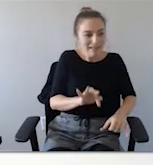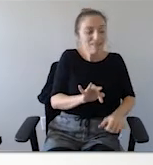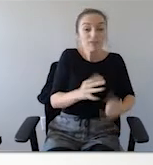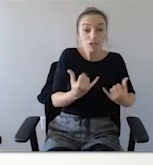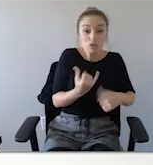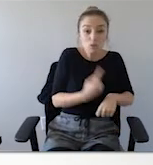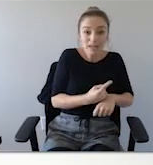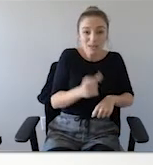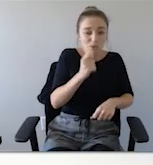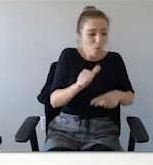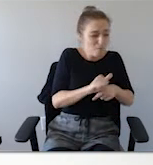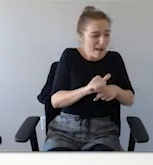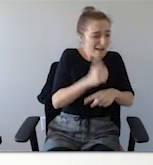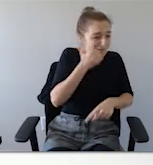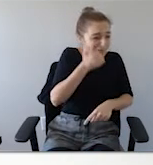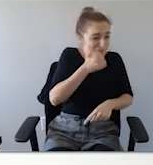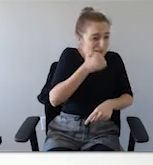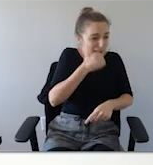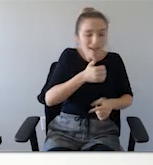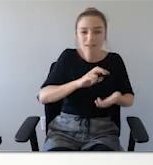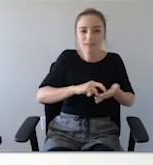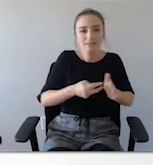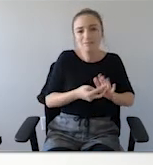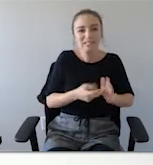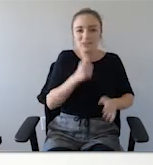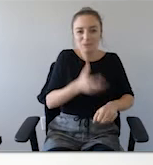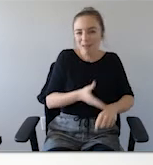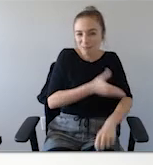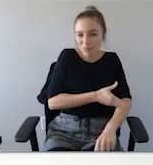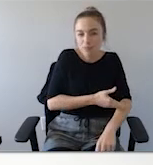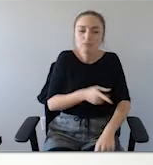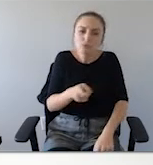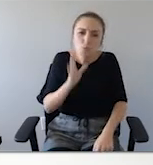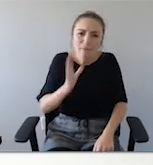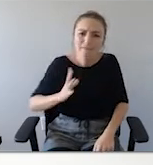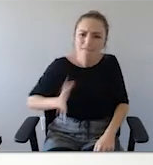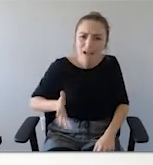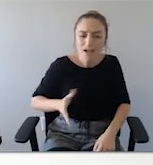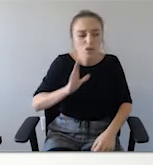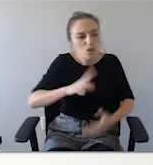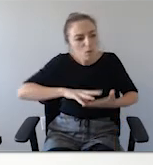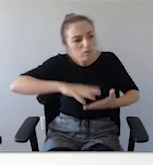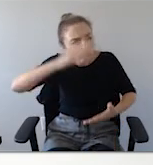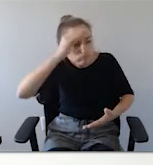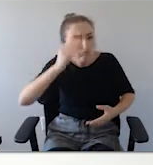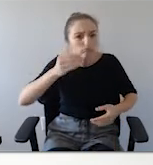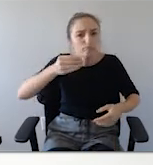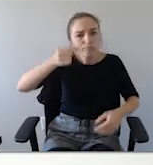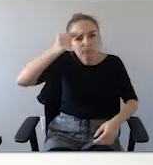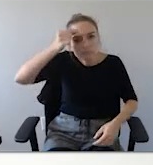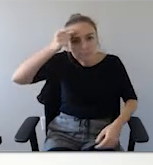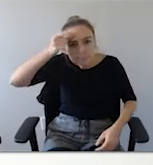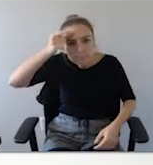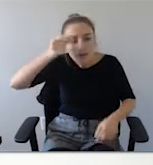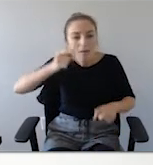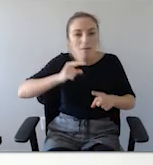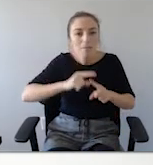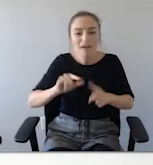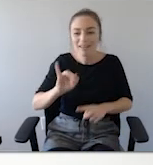better. You will be okay. You will learn a little bit. But if you're having one IEP meeting for your child a